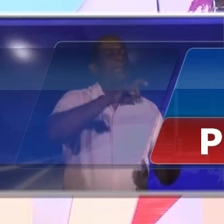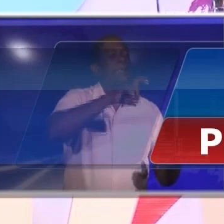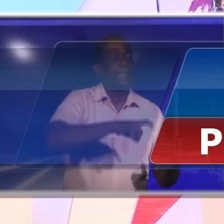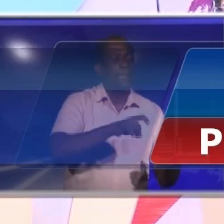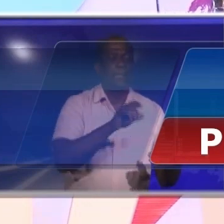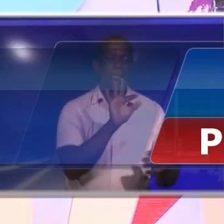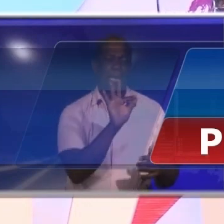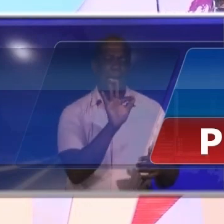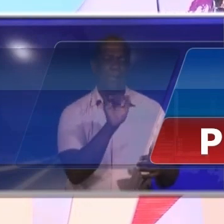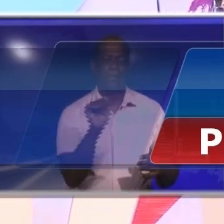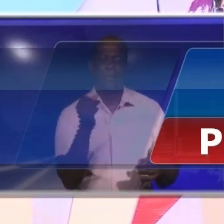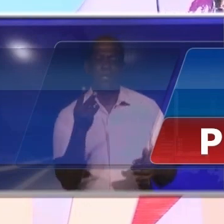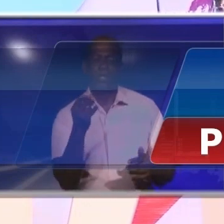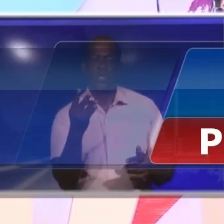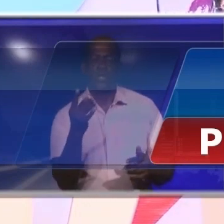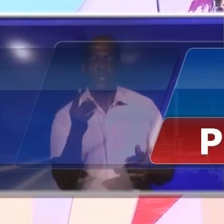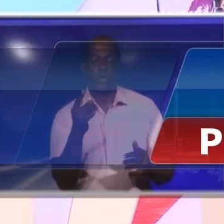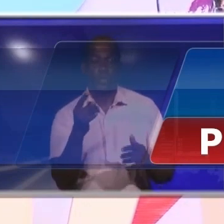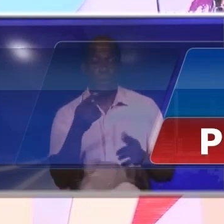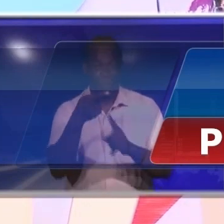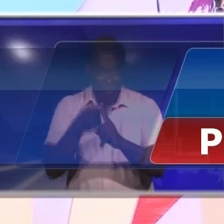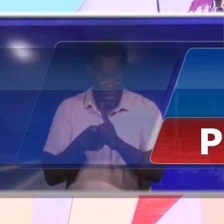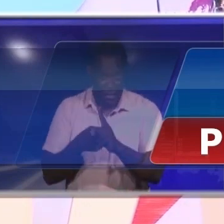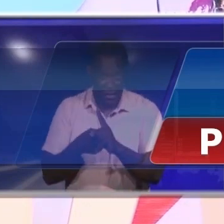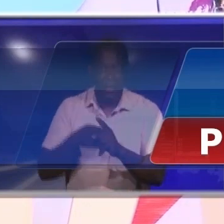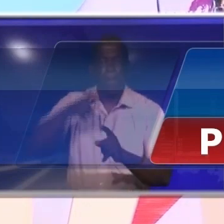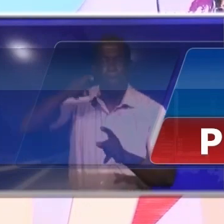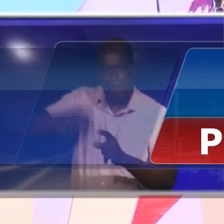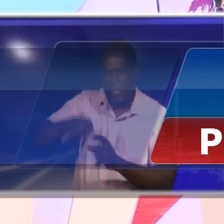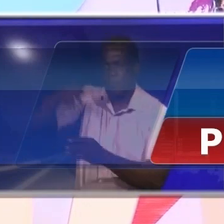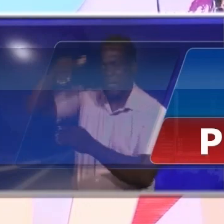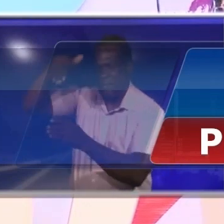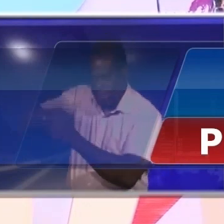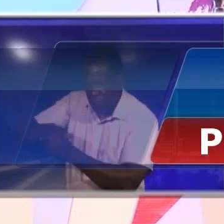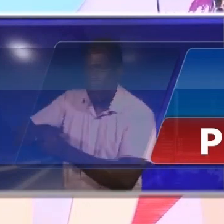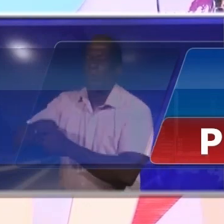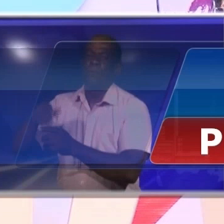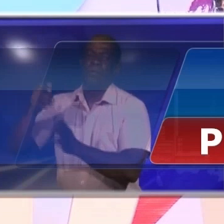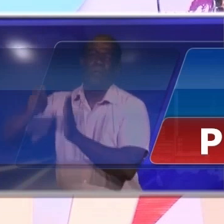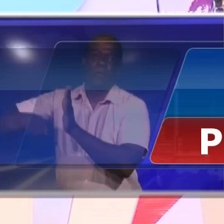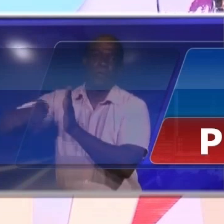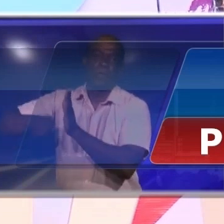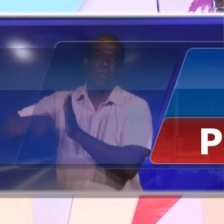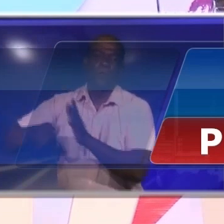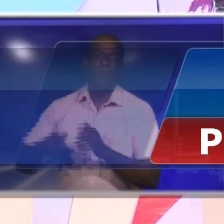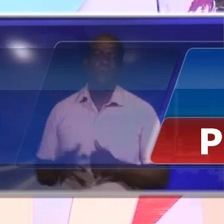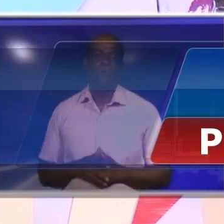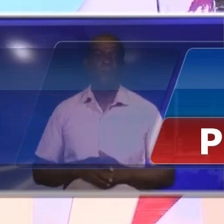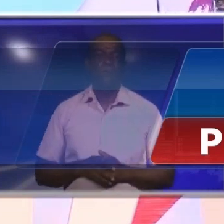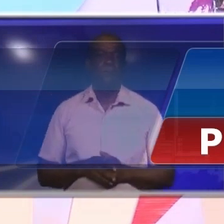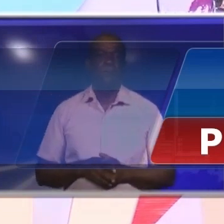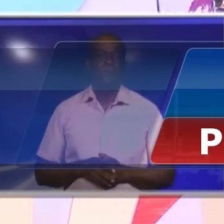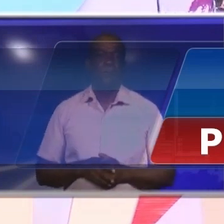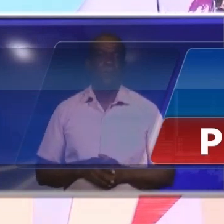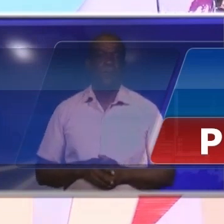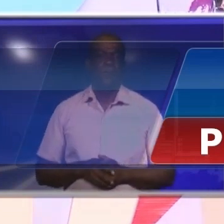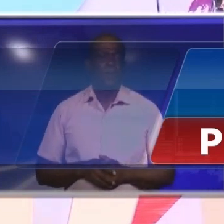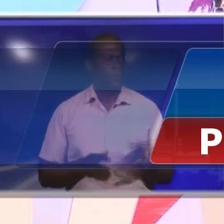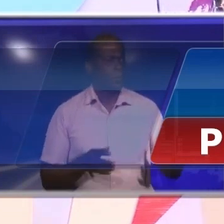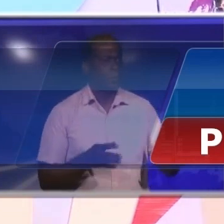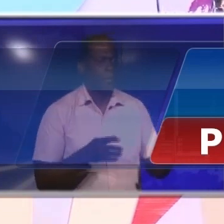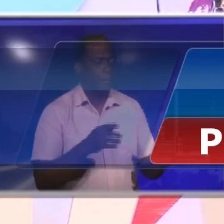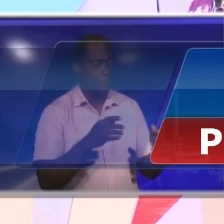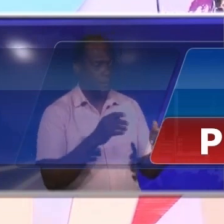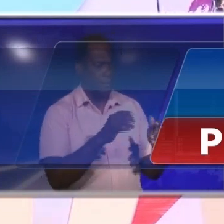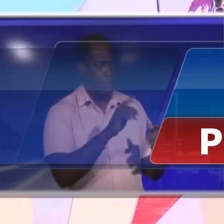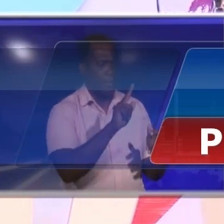are several areas for cooperation. Why are we all putting money separately and individually in forensic labs?